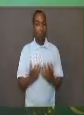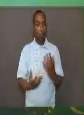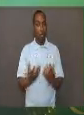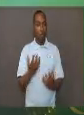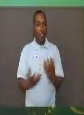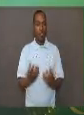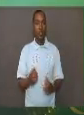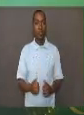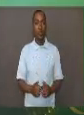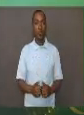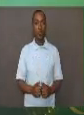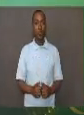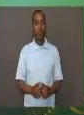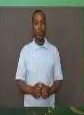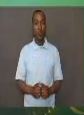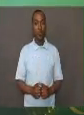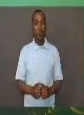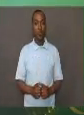boiling,